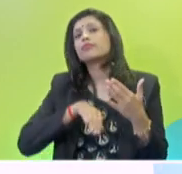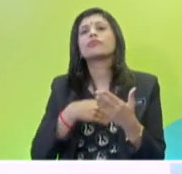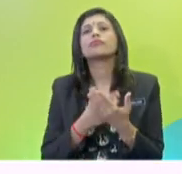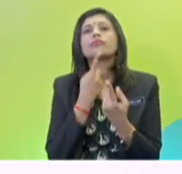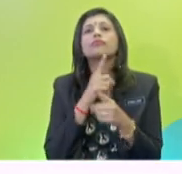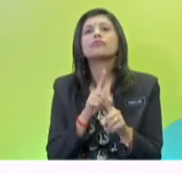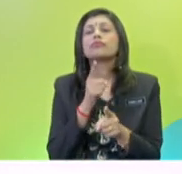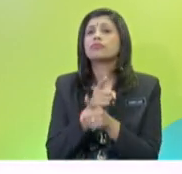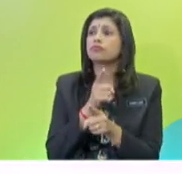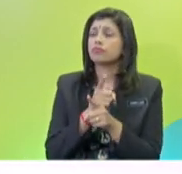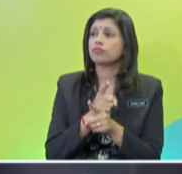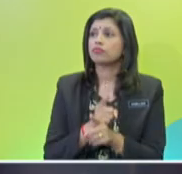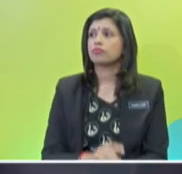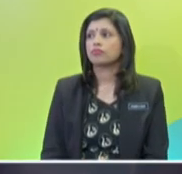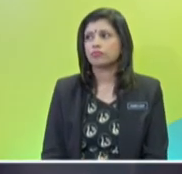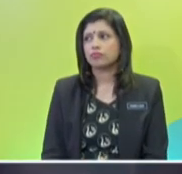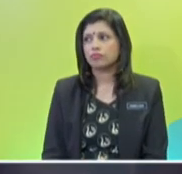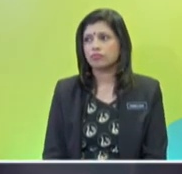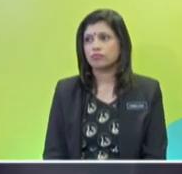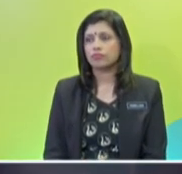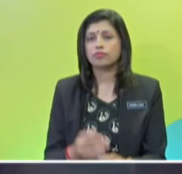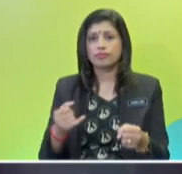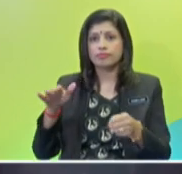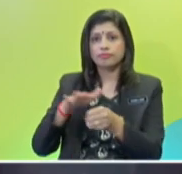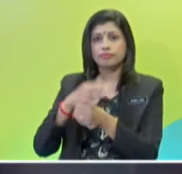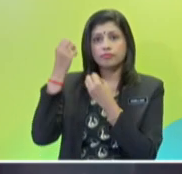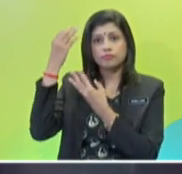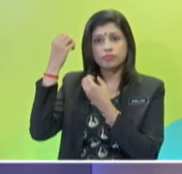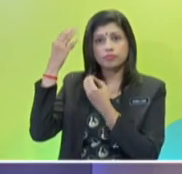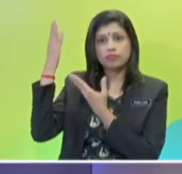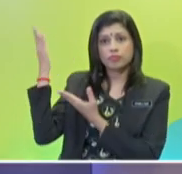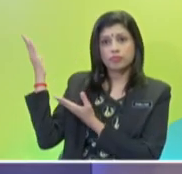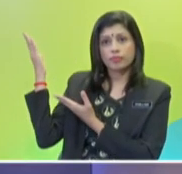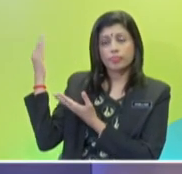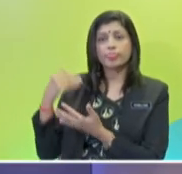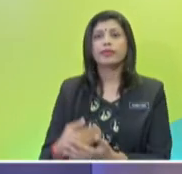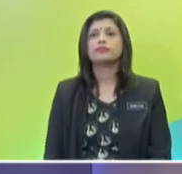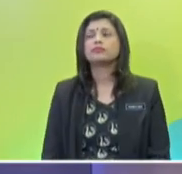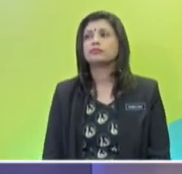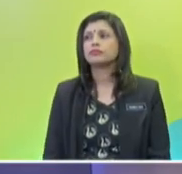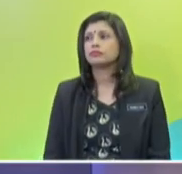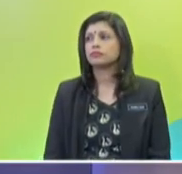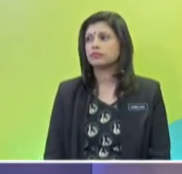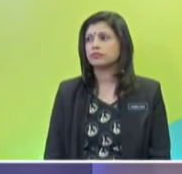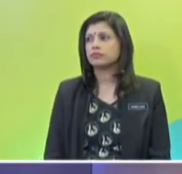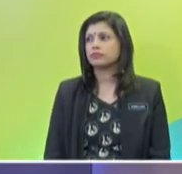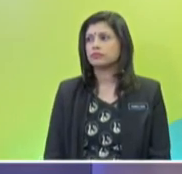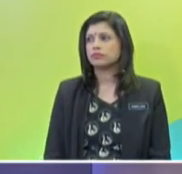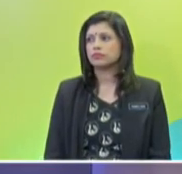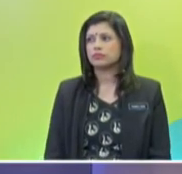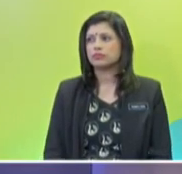let's move on to the next one. You have to complete the information. Okay, so I'm going to replay